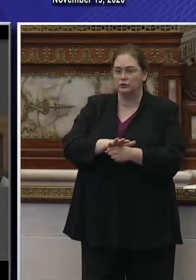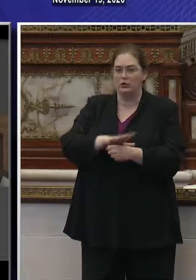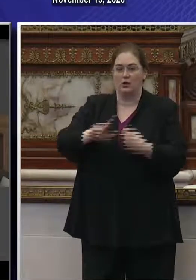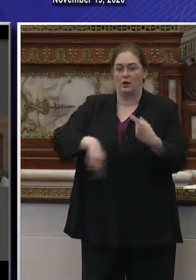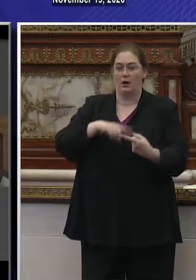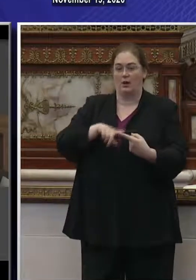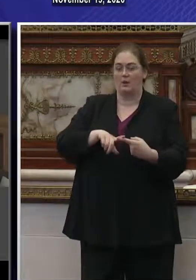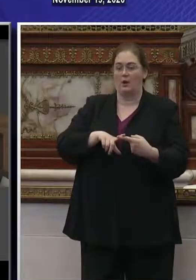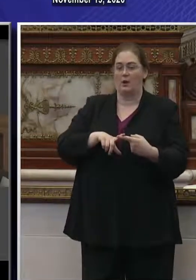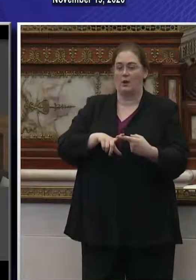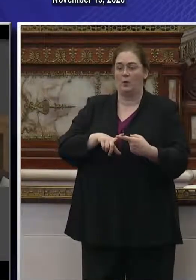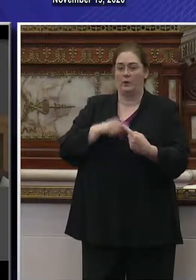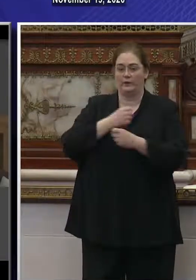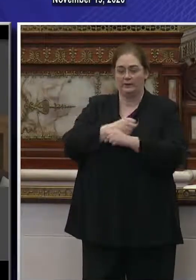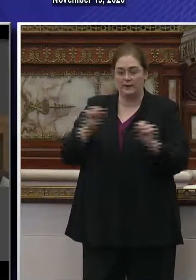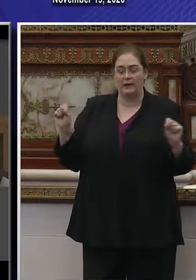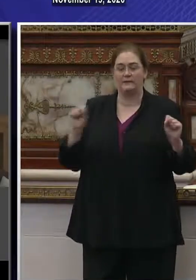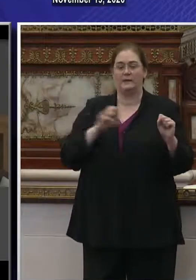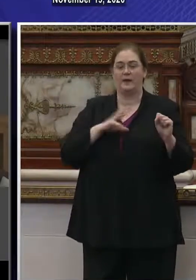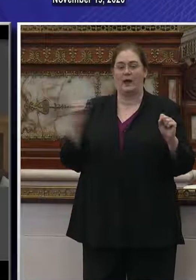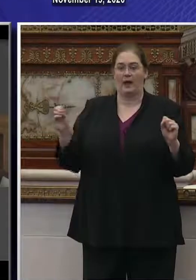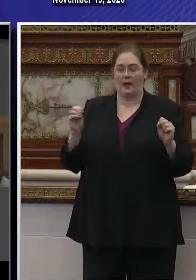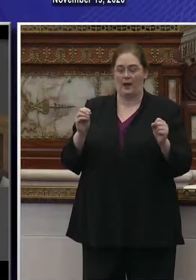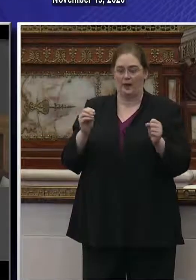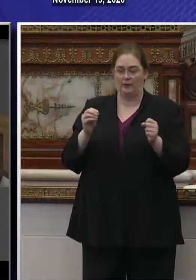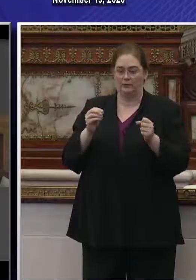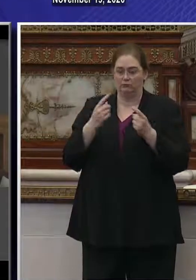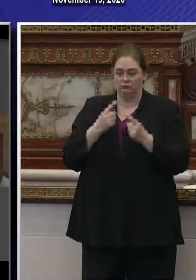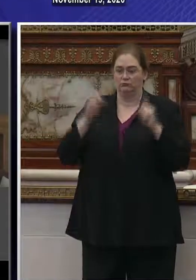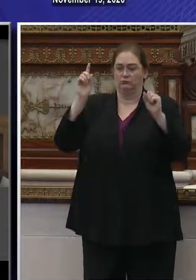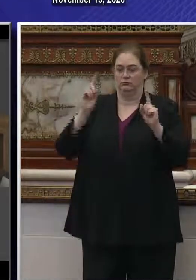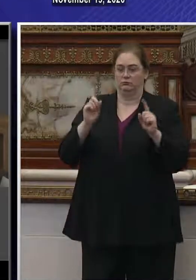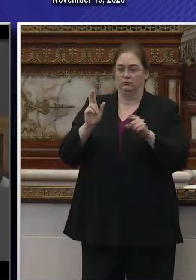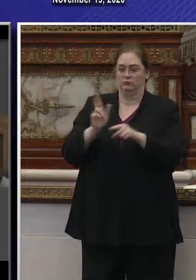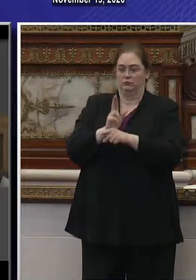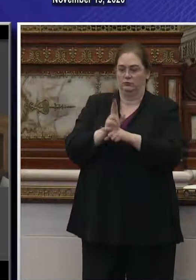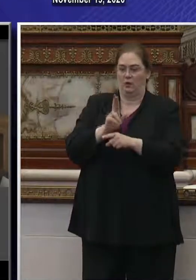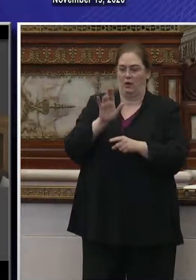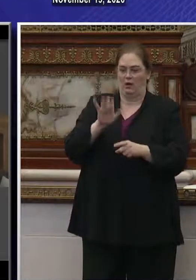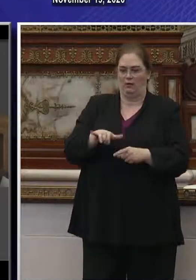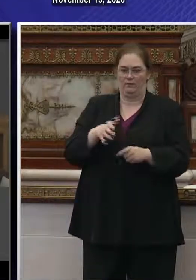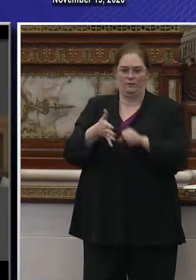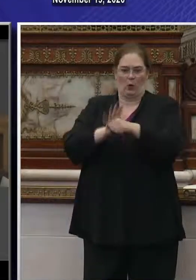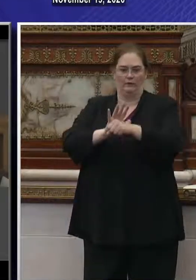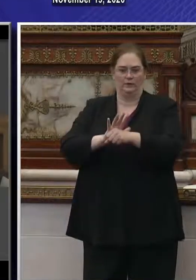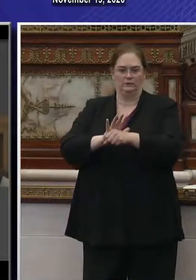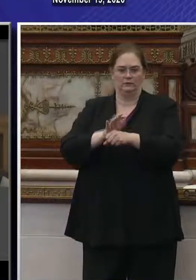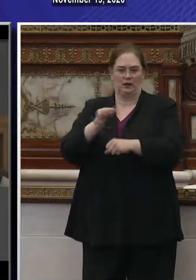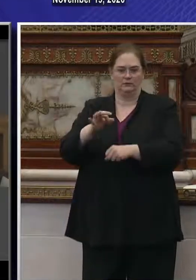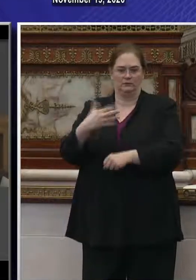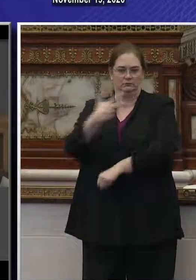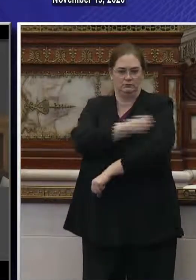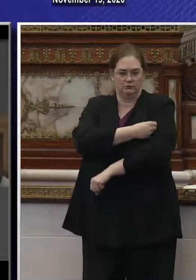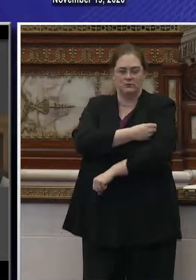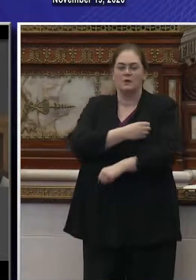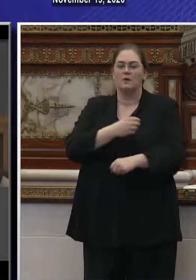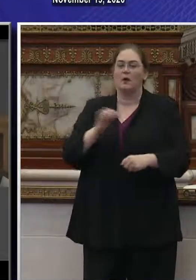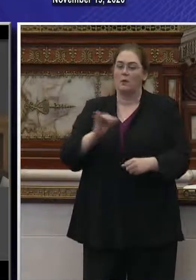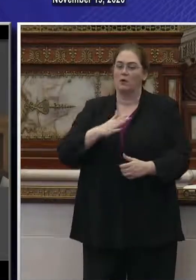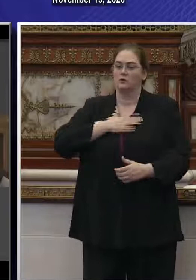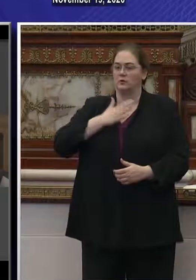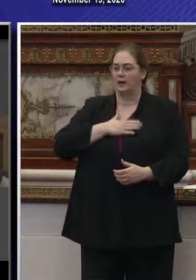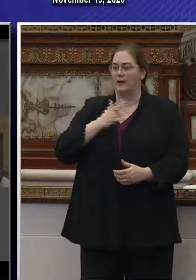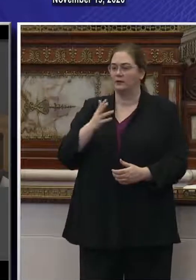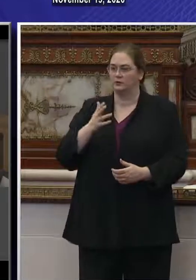about the safety and efficacy of COVID-19 vaccines. So, I'm also glad